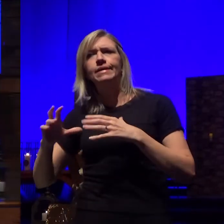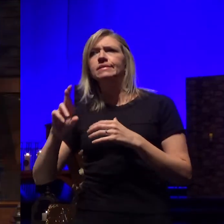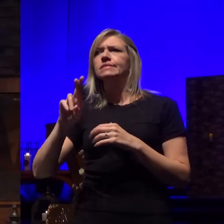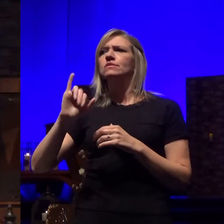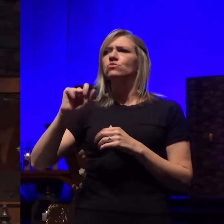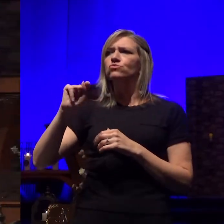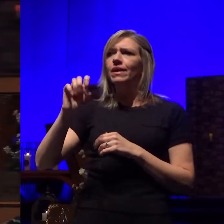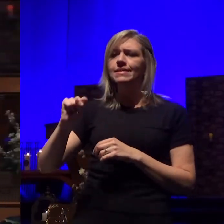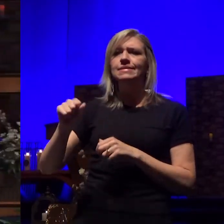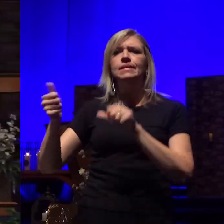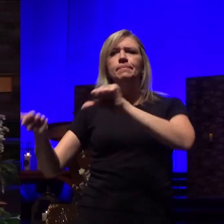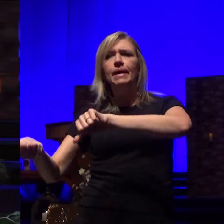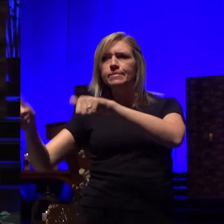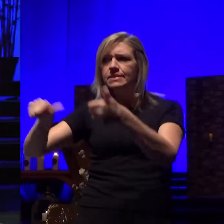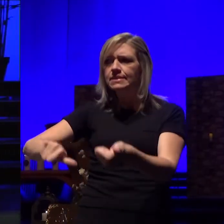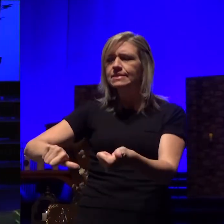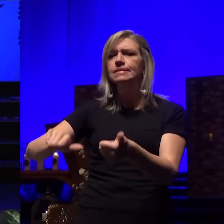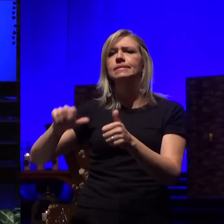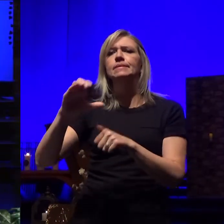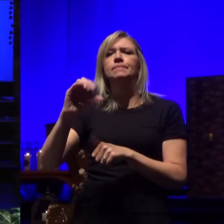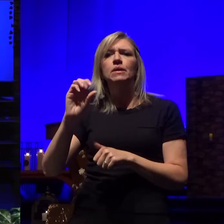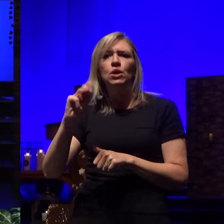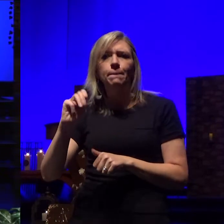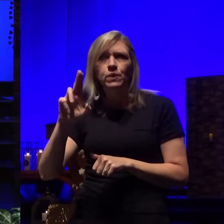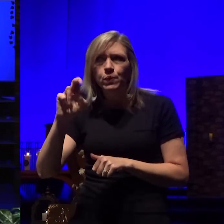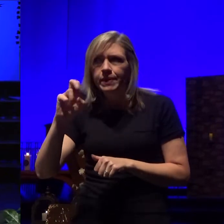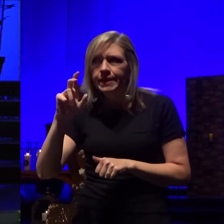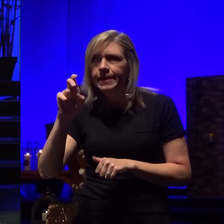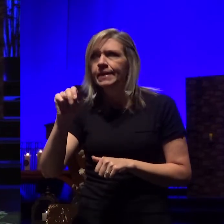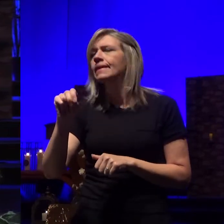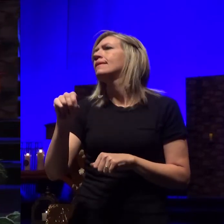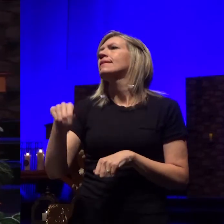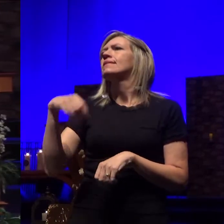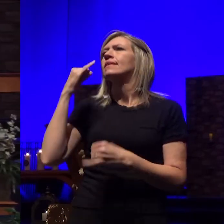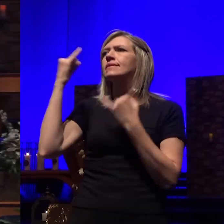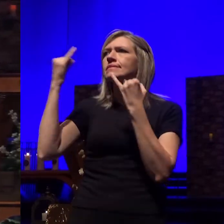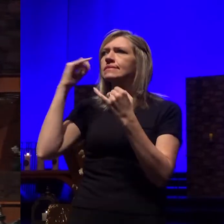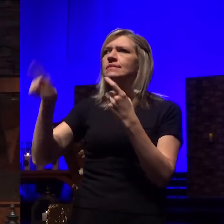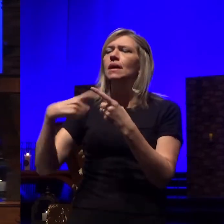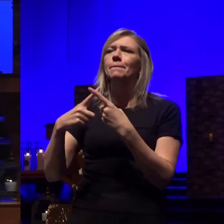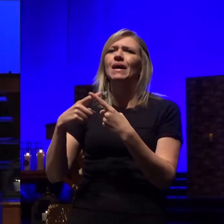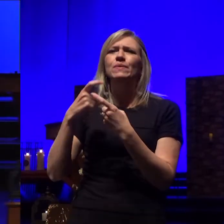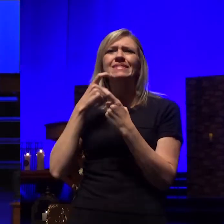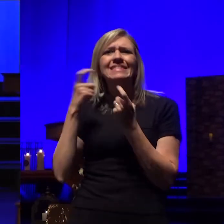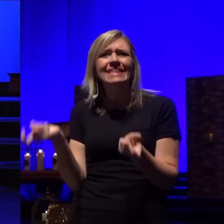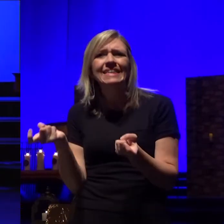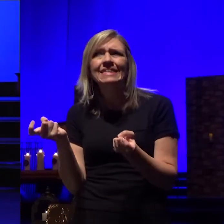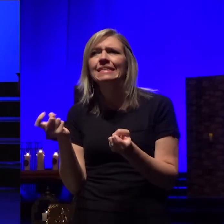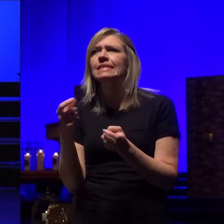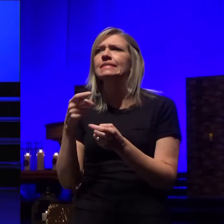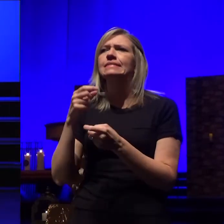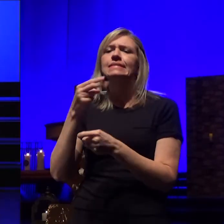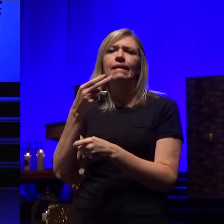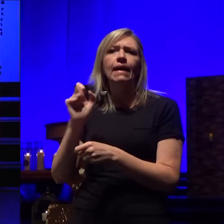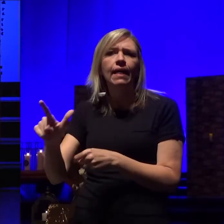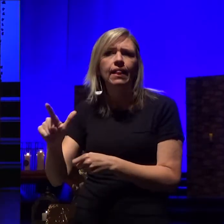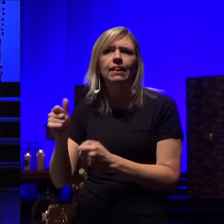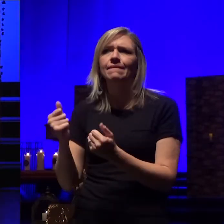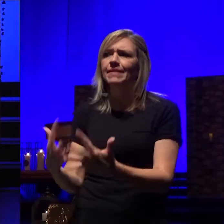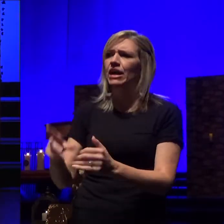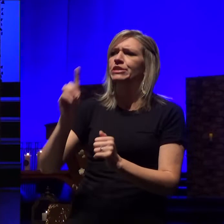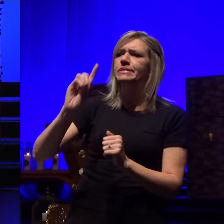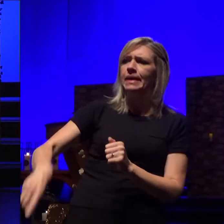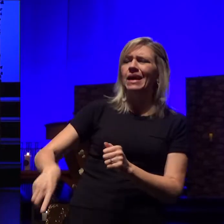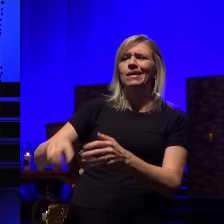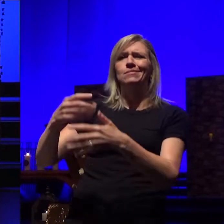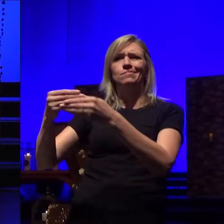rites and how to do them, from baptism to communion. It can include ideas around original sin or even hellfire and